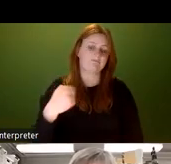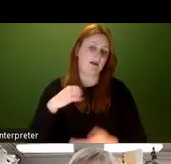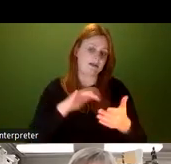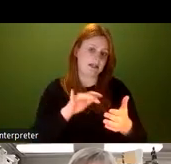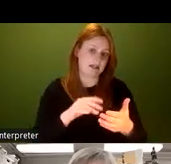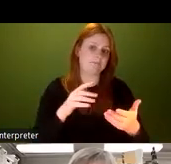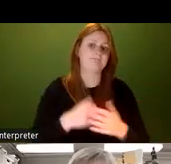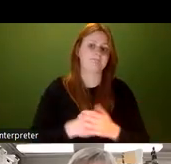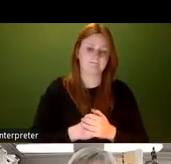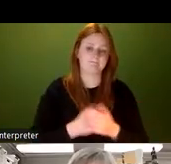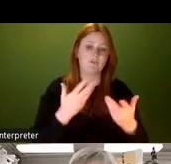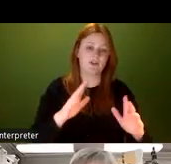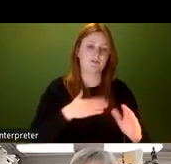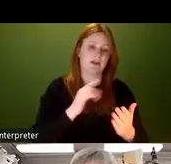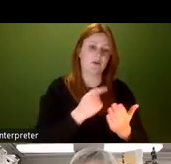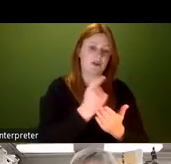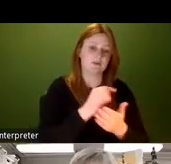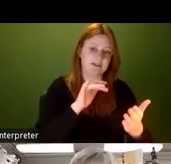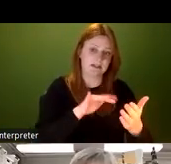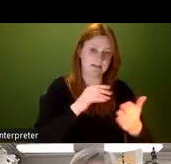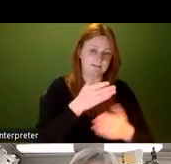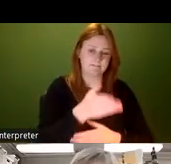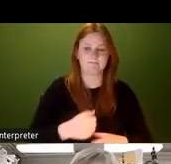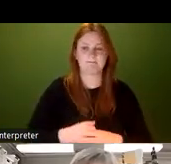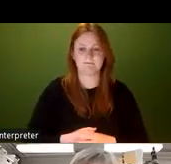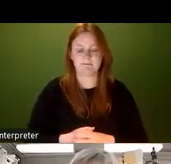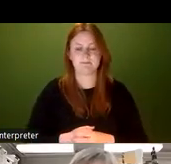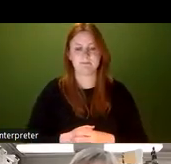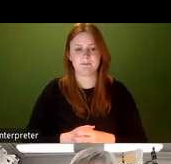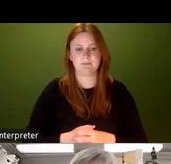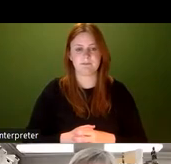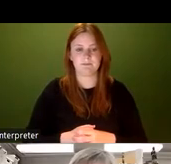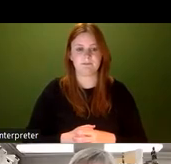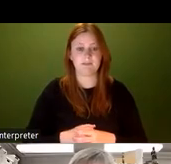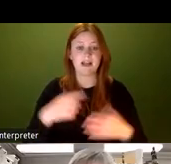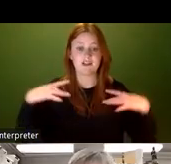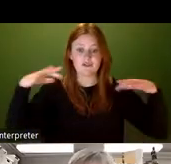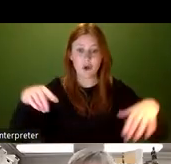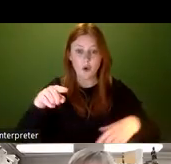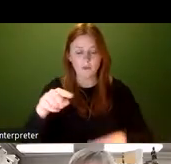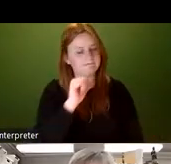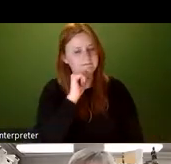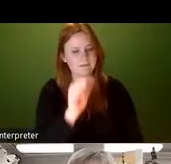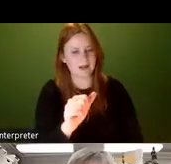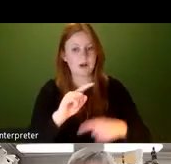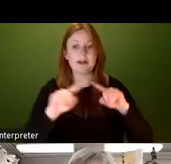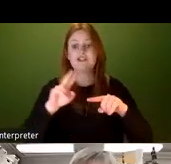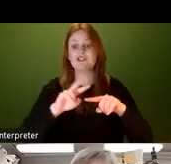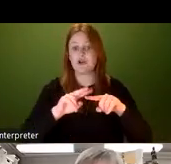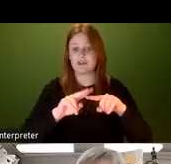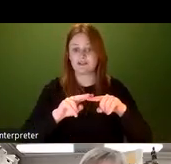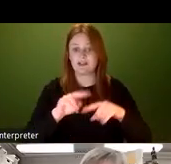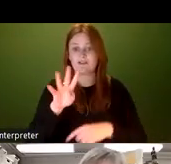up my graduate studies. And no, it's not snow on the ground, but it is salt,